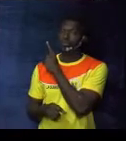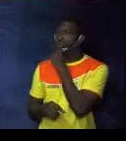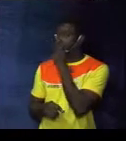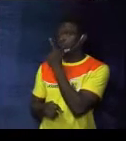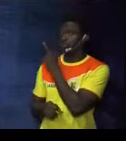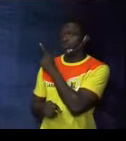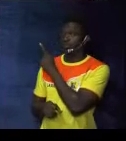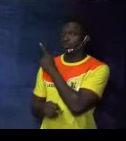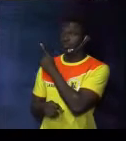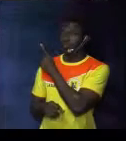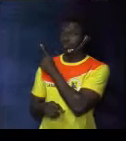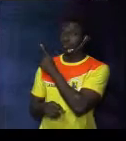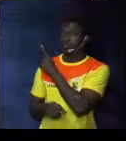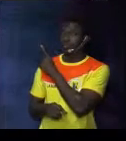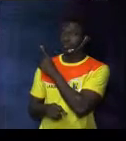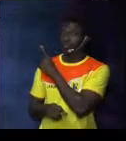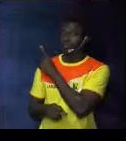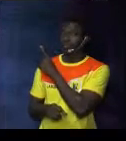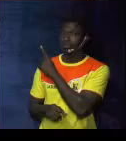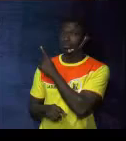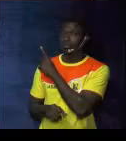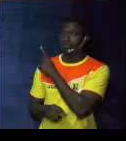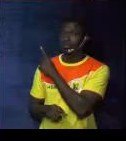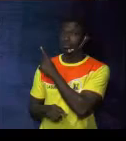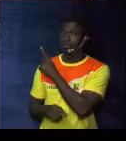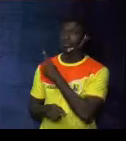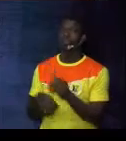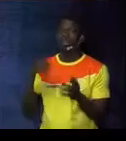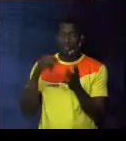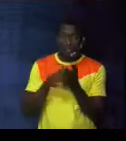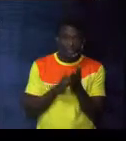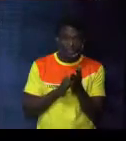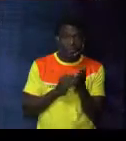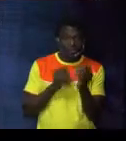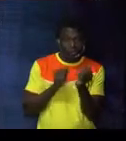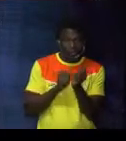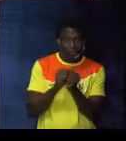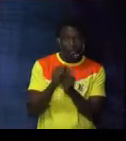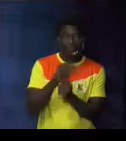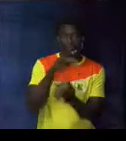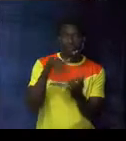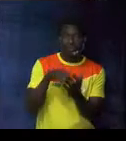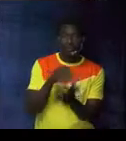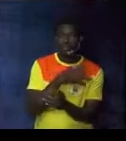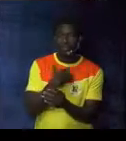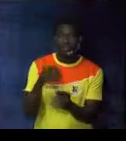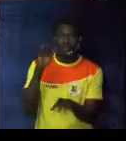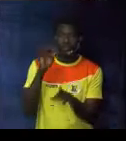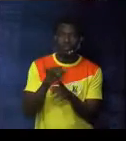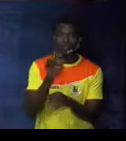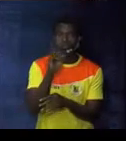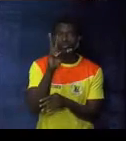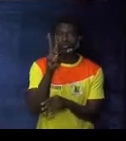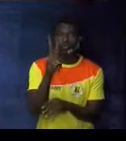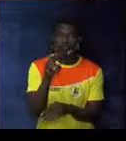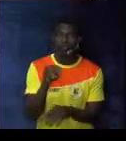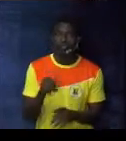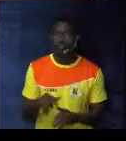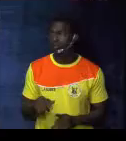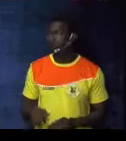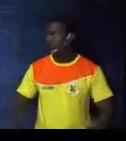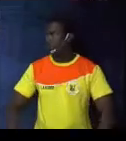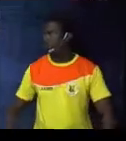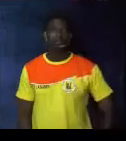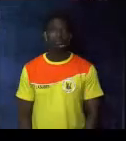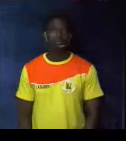This is also a diameter. As long as it passes through the center and touches 2 points, it divides the circle into 2 equal parts, and that is a